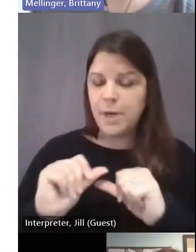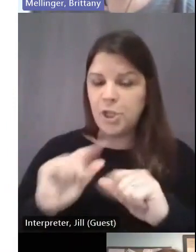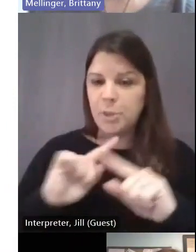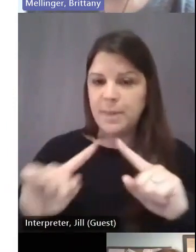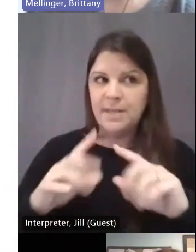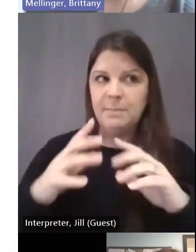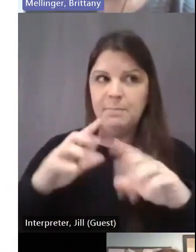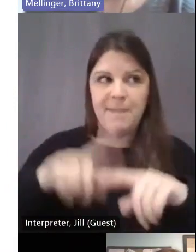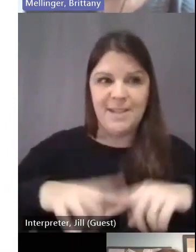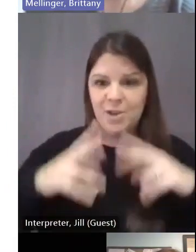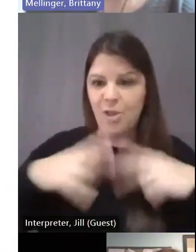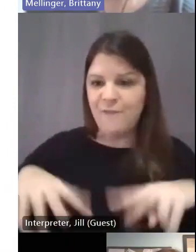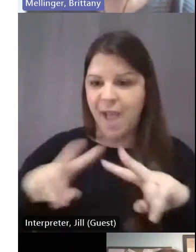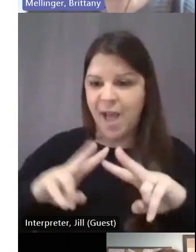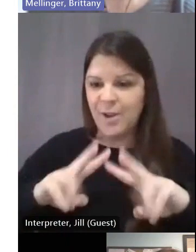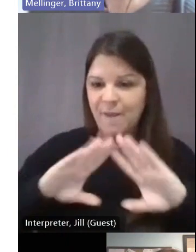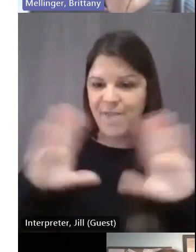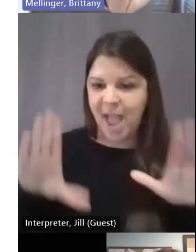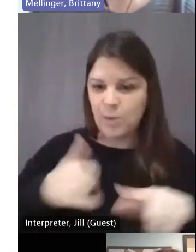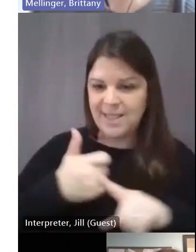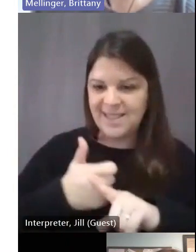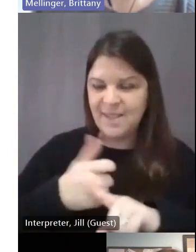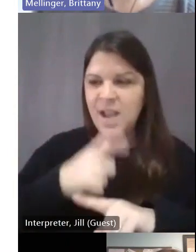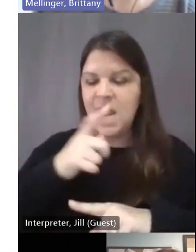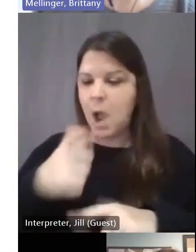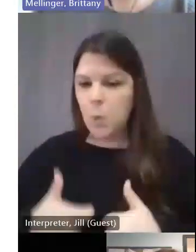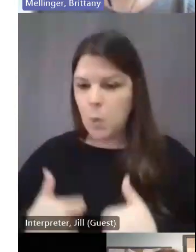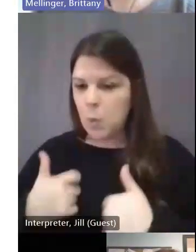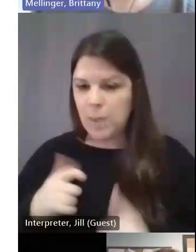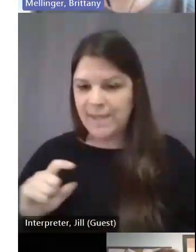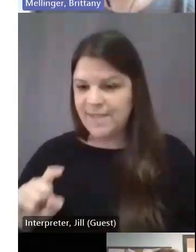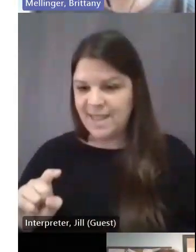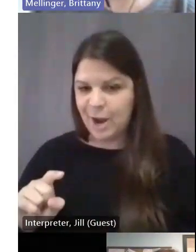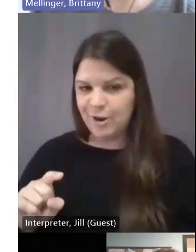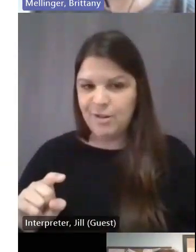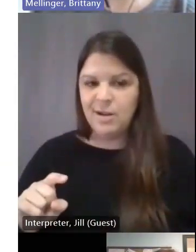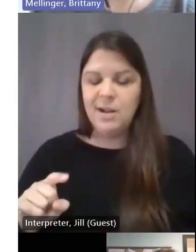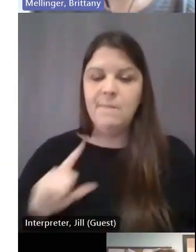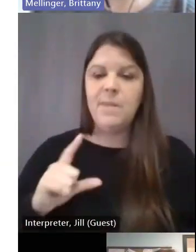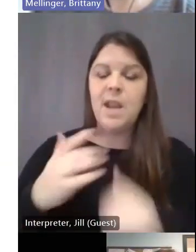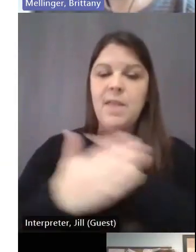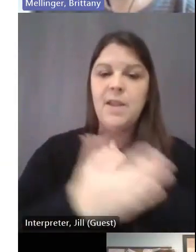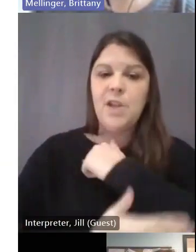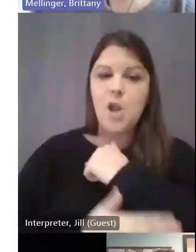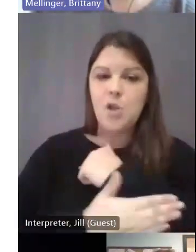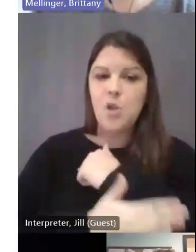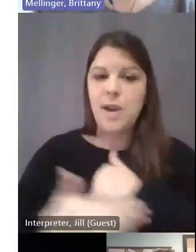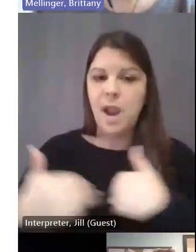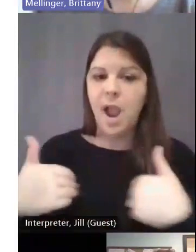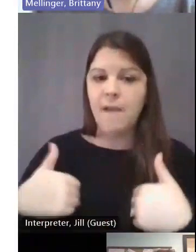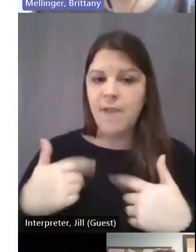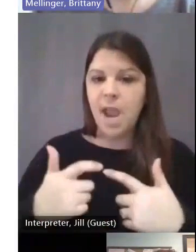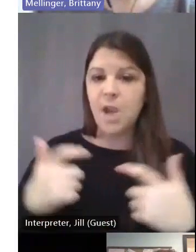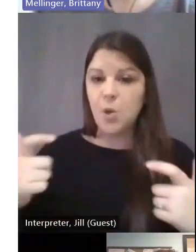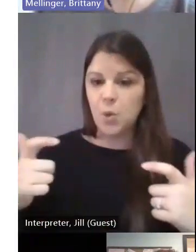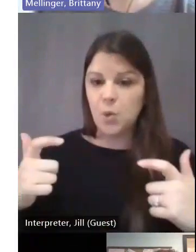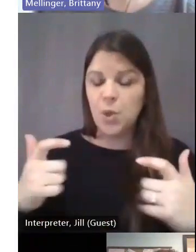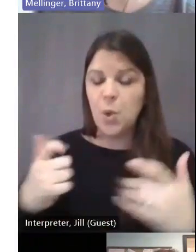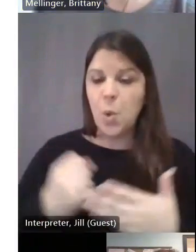value of the property itself, not who lives there. And in this country, we do have huge wealth